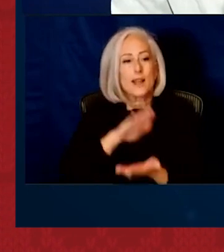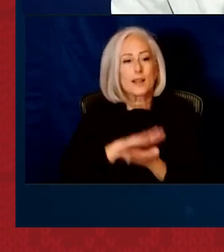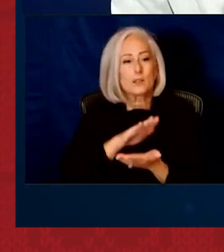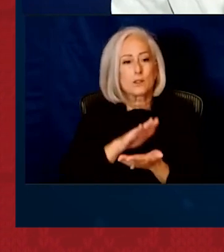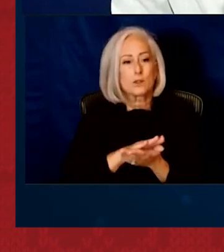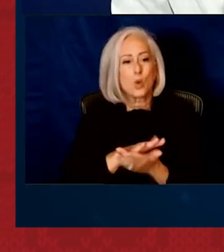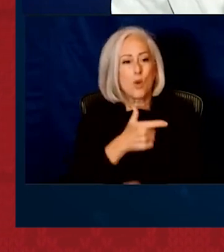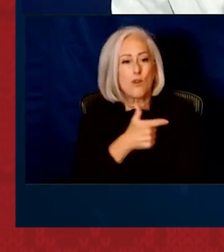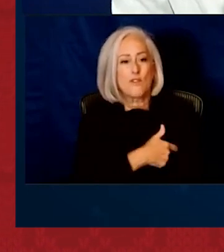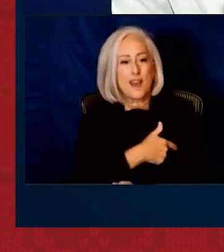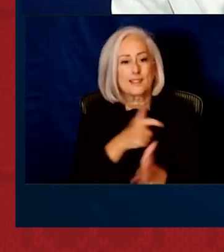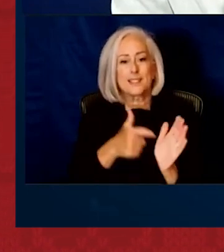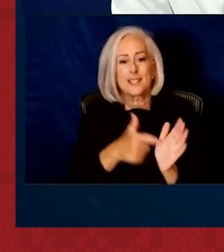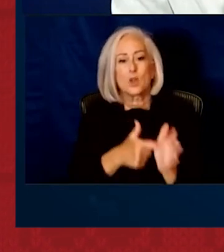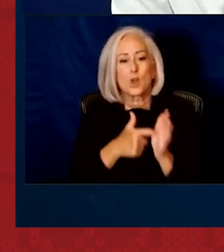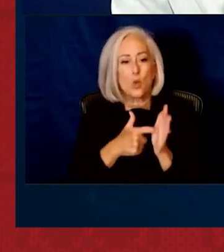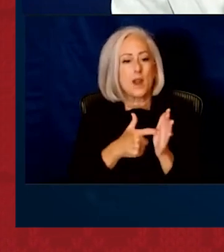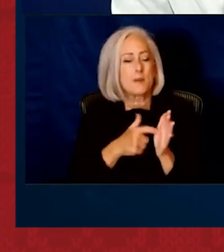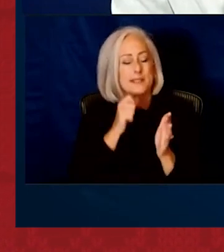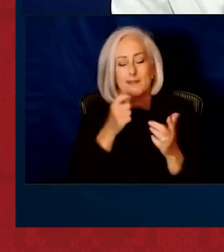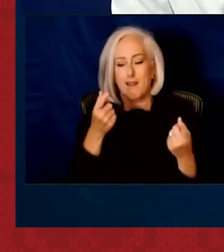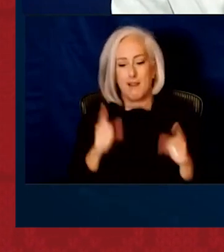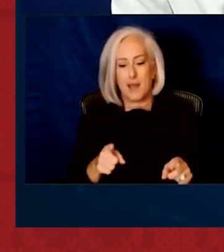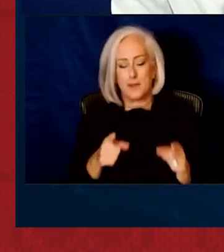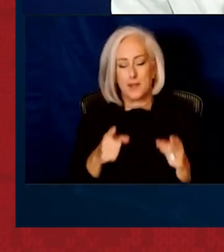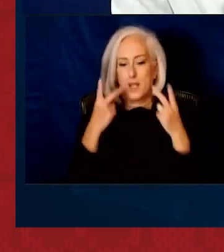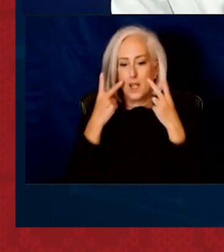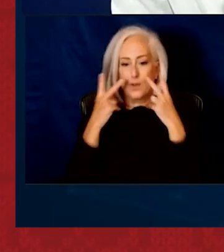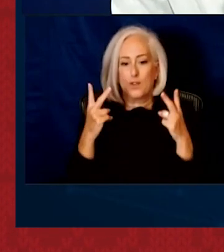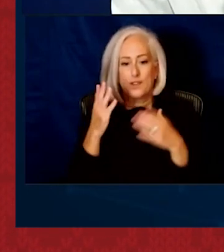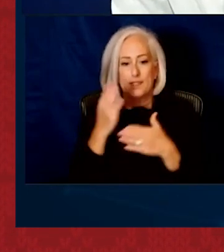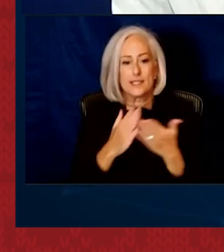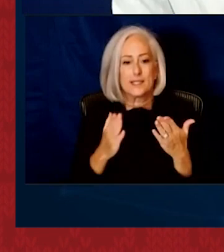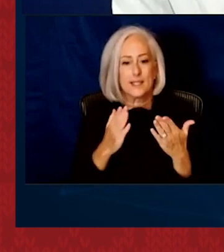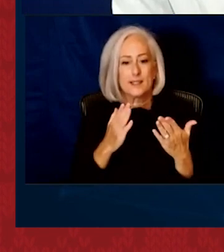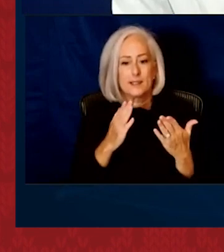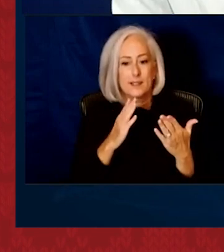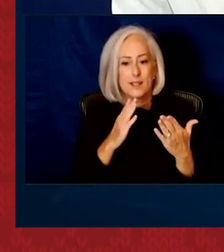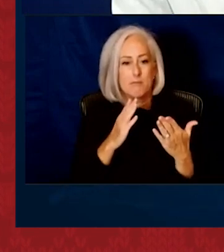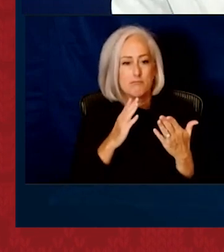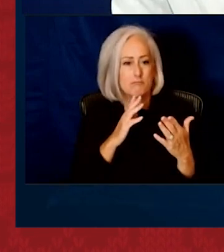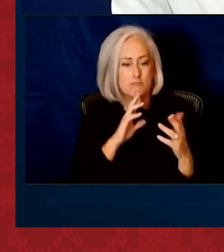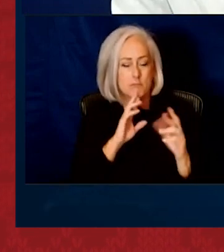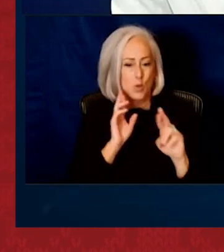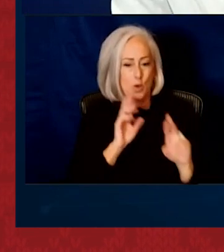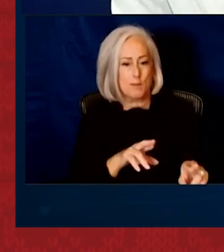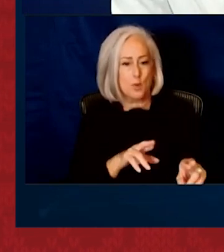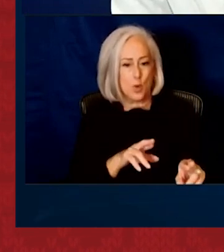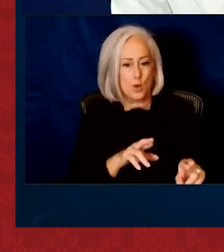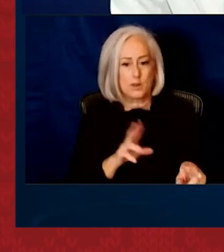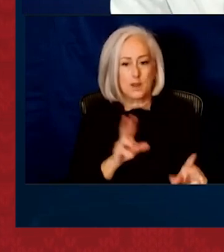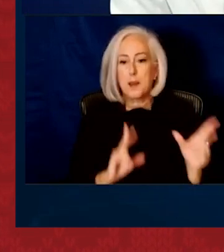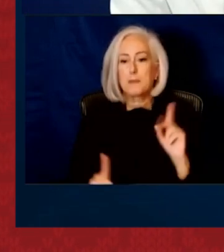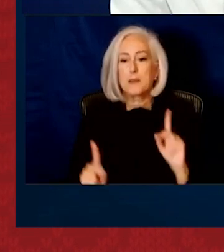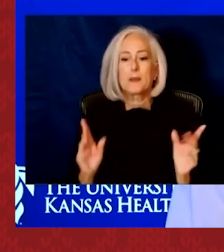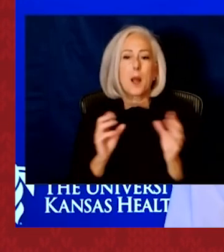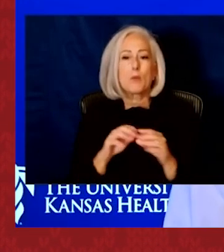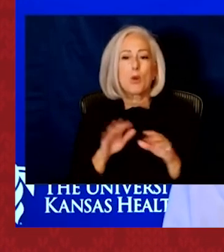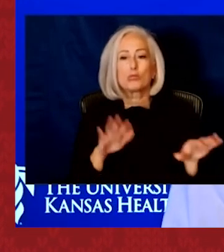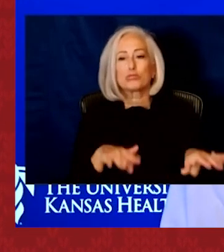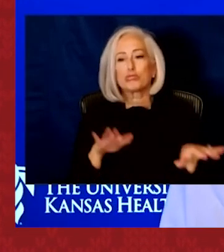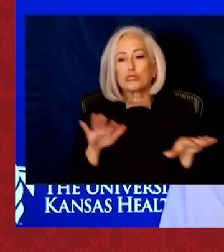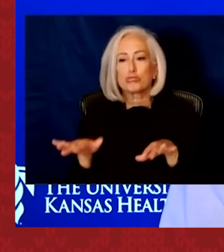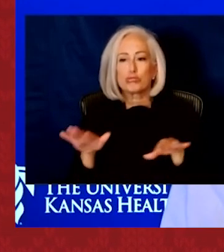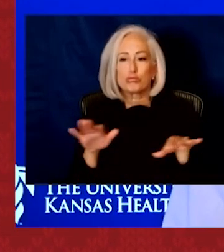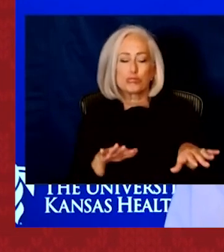not happening. We're seeing some reports about that coming across the country. It's like folks have kind of just relaxed a little bit. Yeah. Yeah,